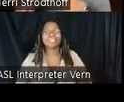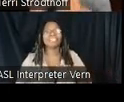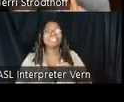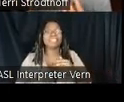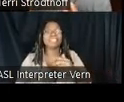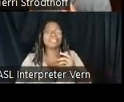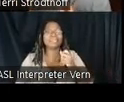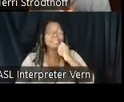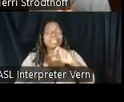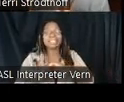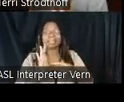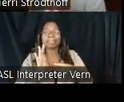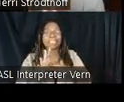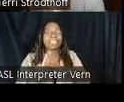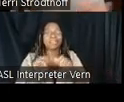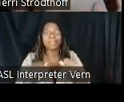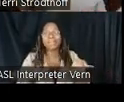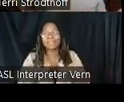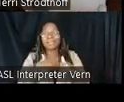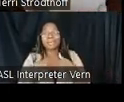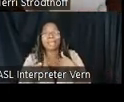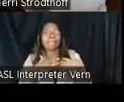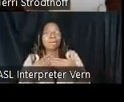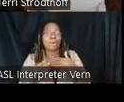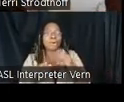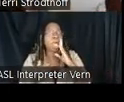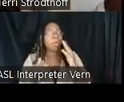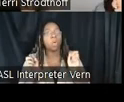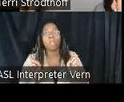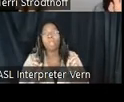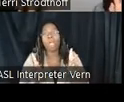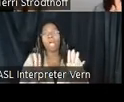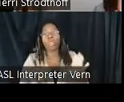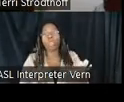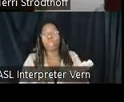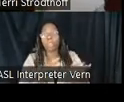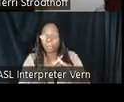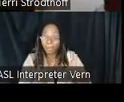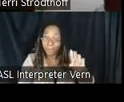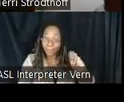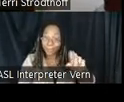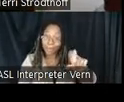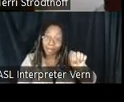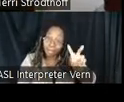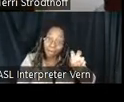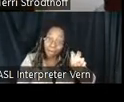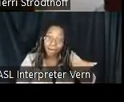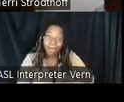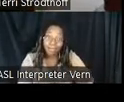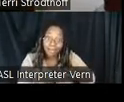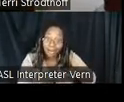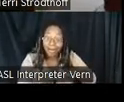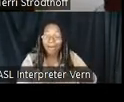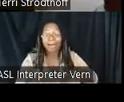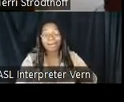that there's unconditional, you can do anything and I'm just going to allow this, but it means that this loving, generative kindness towards people is